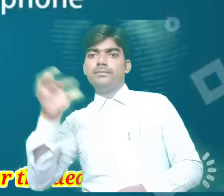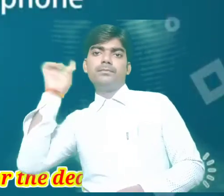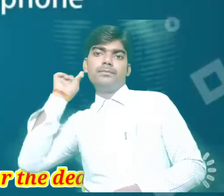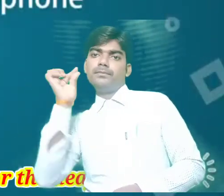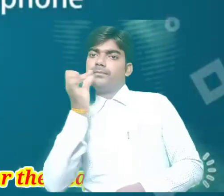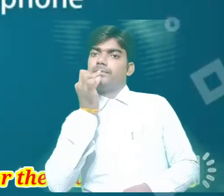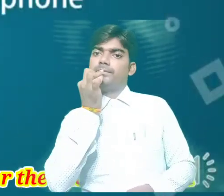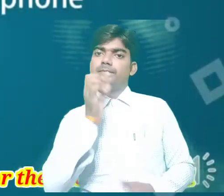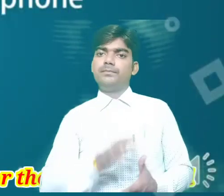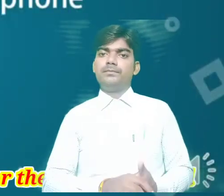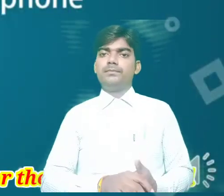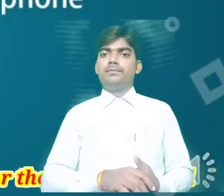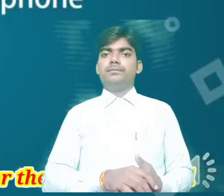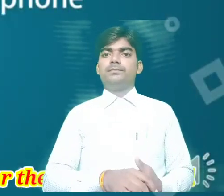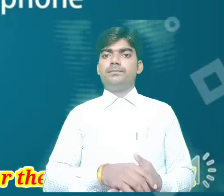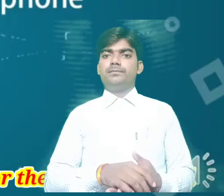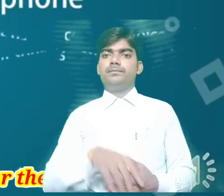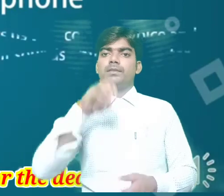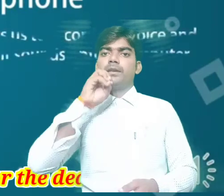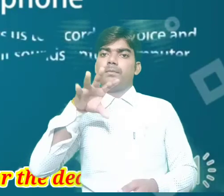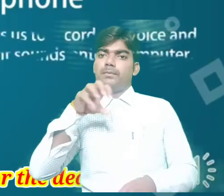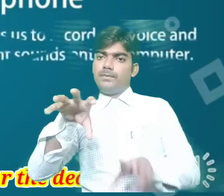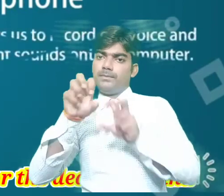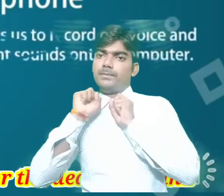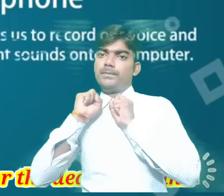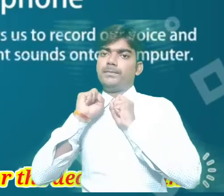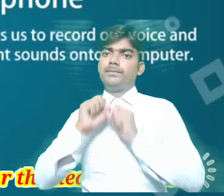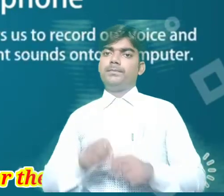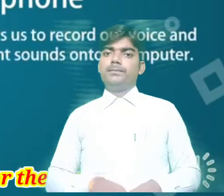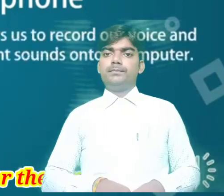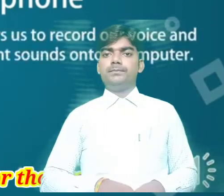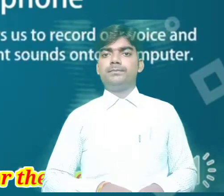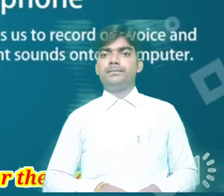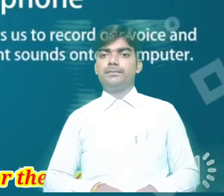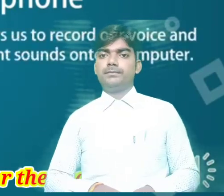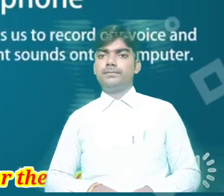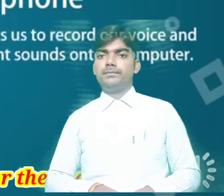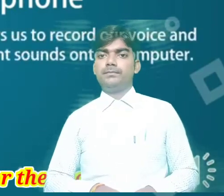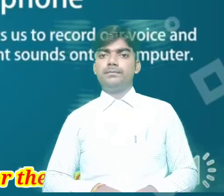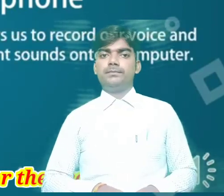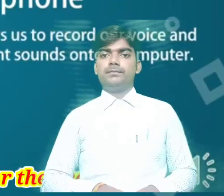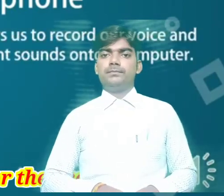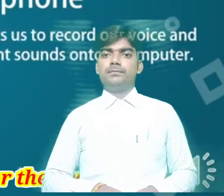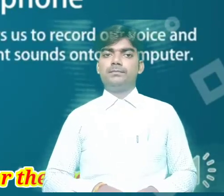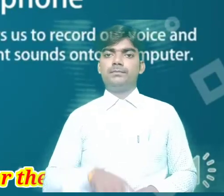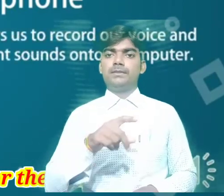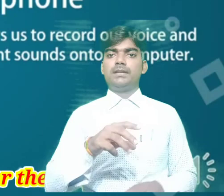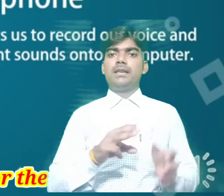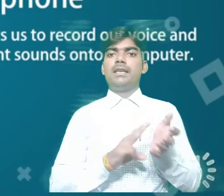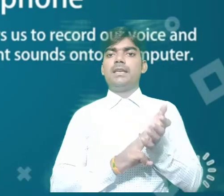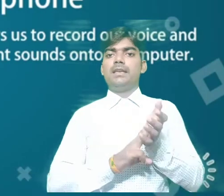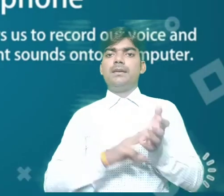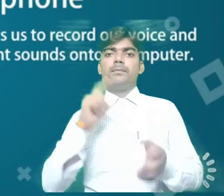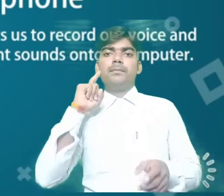Microphone. A microphone is used to record voice, music and sounds into the computer. It's